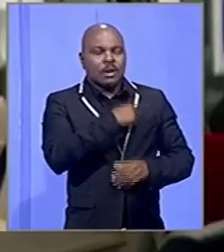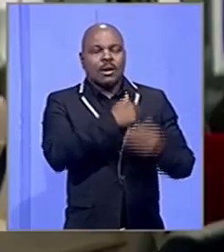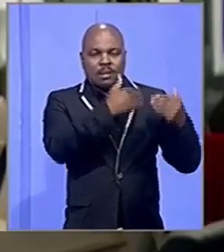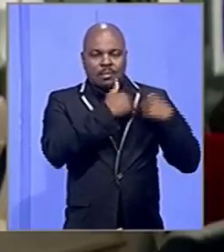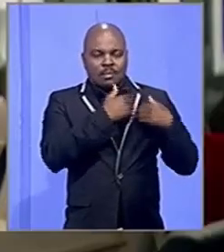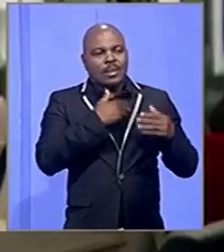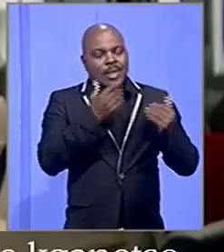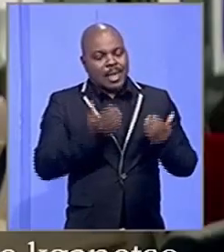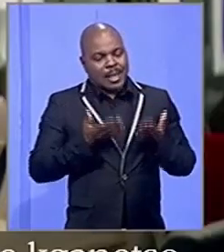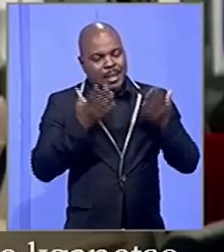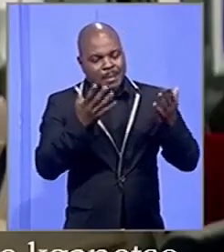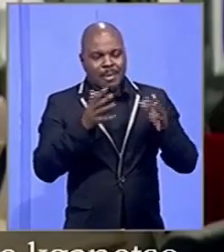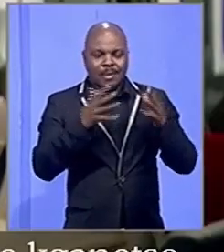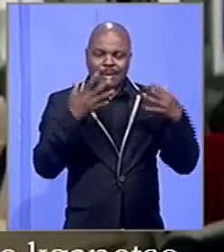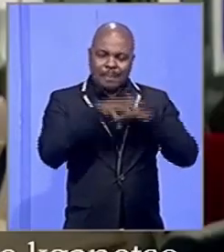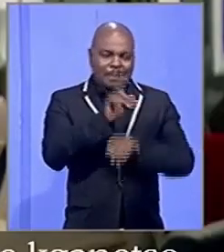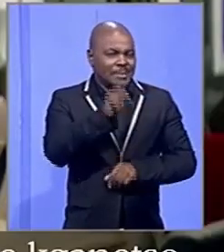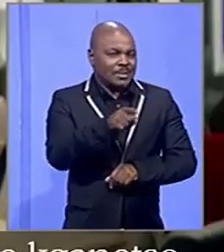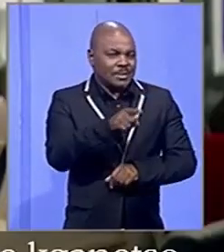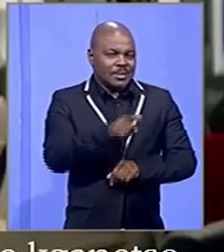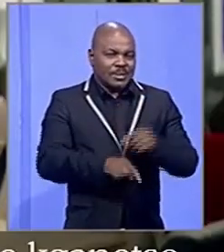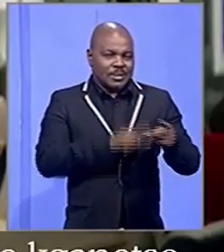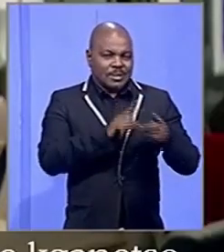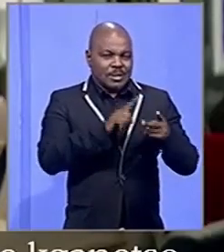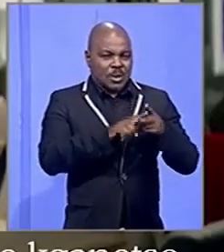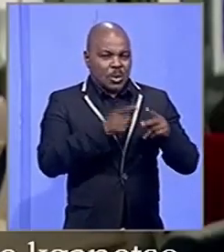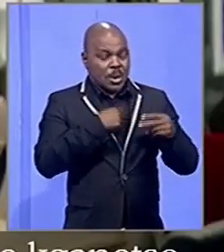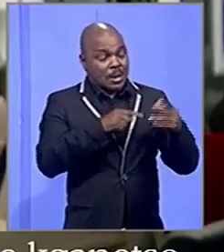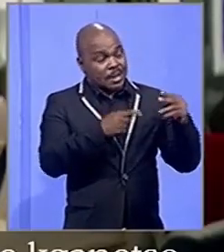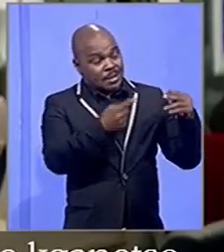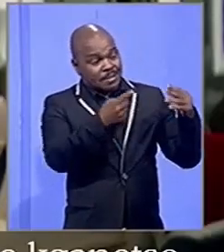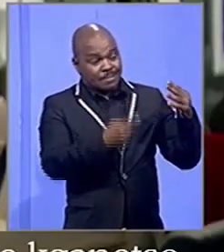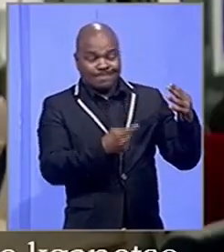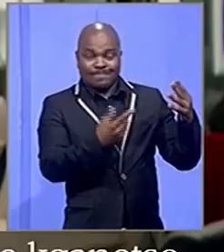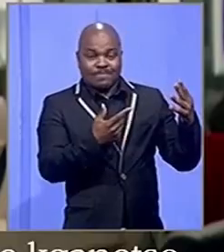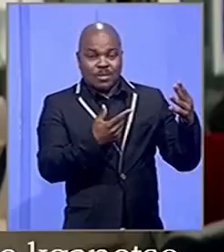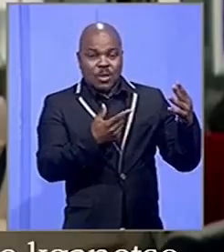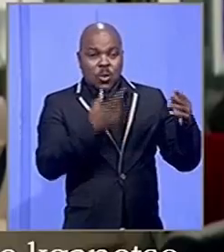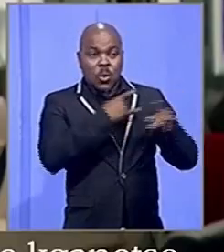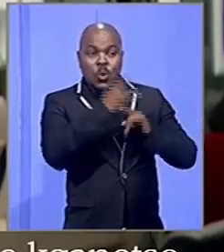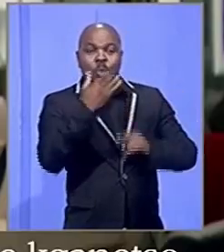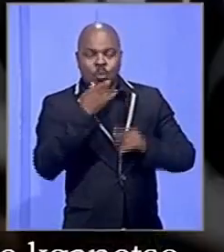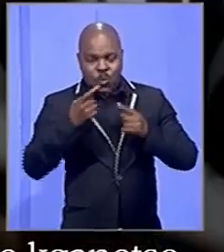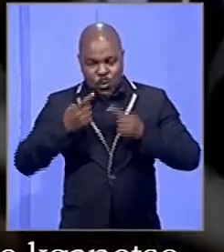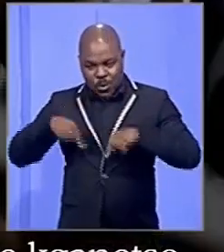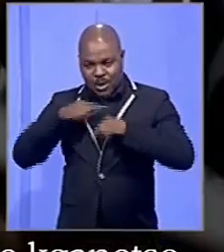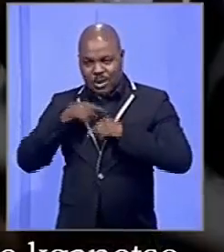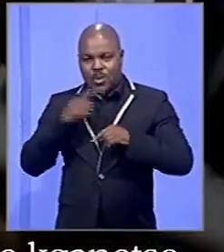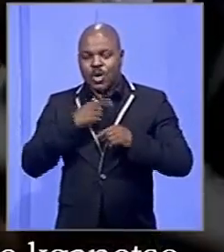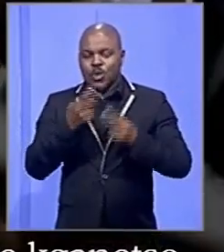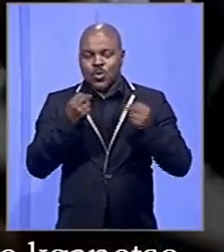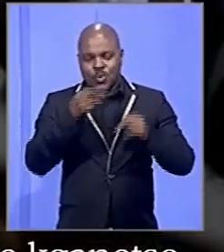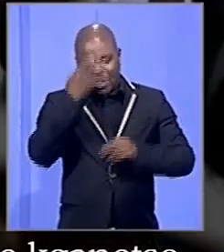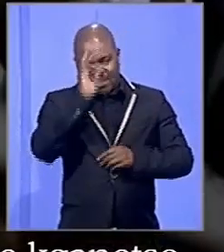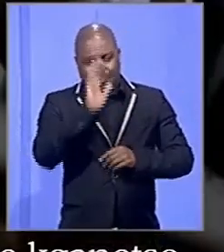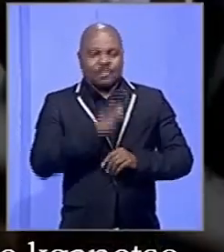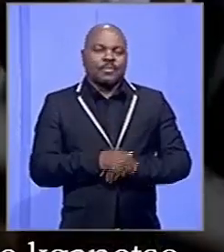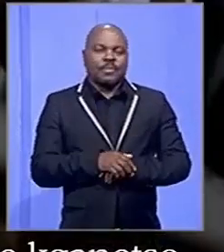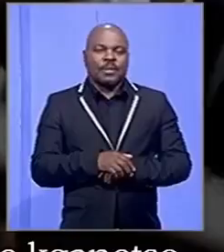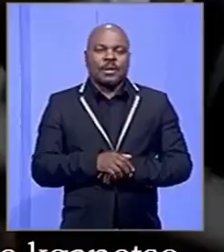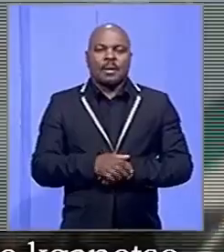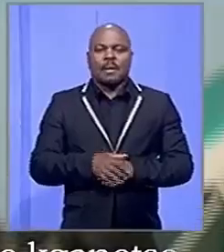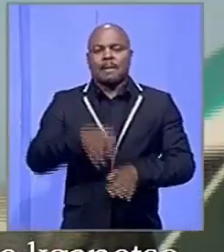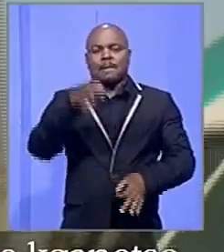and for delivery, but they won't be able to do that because they'll be arguing on policy. So who's going to win? Us as the incoming government. Ba sekaseki